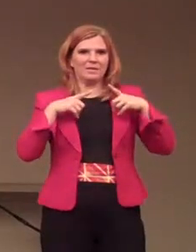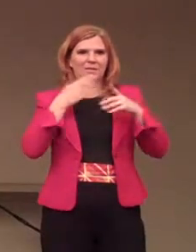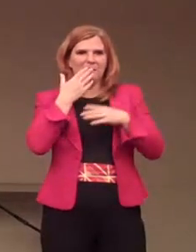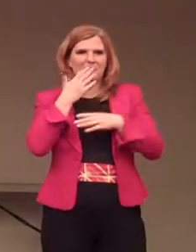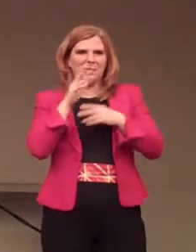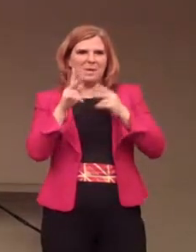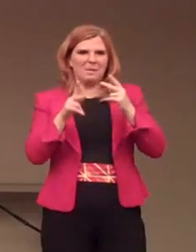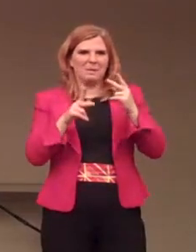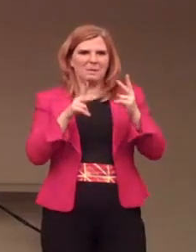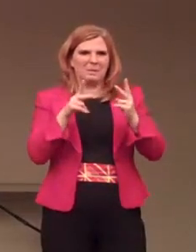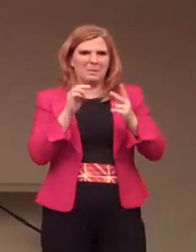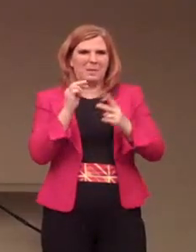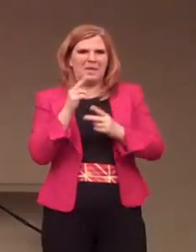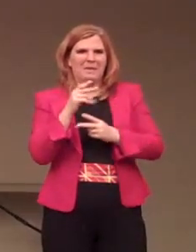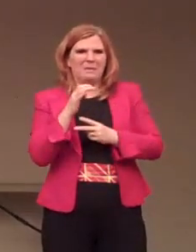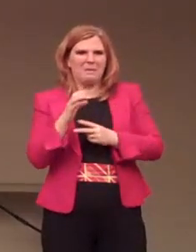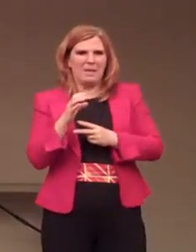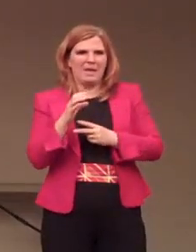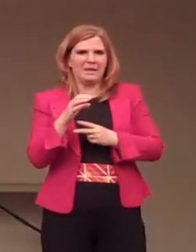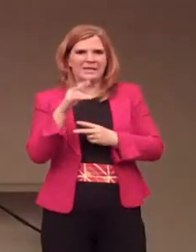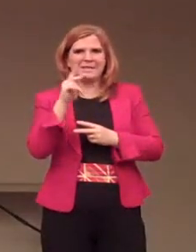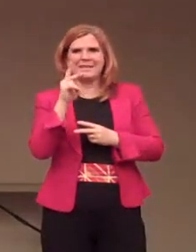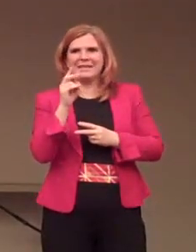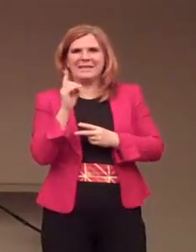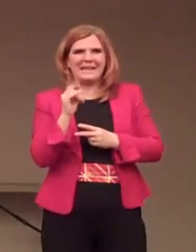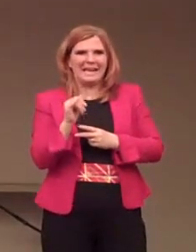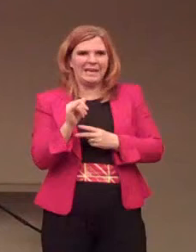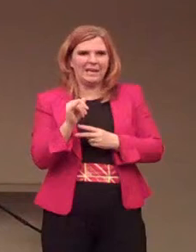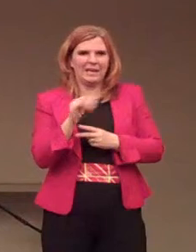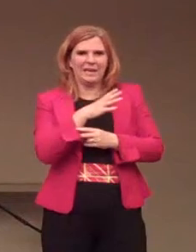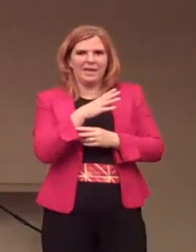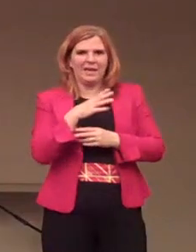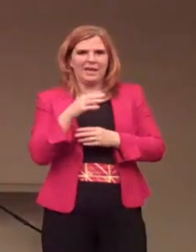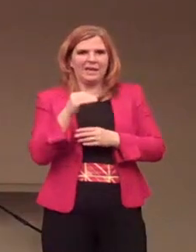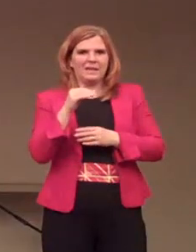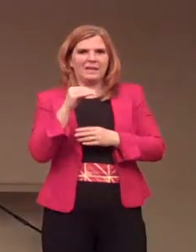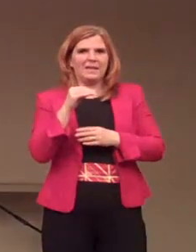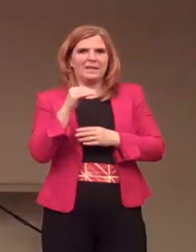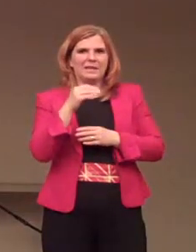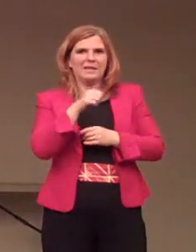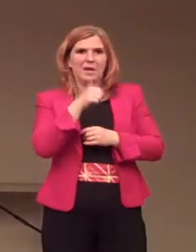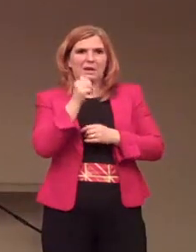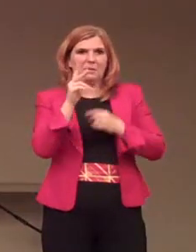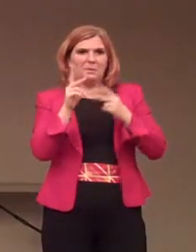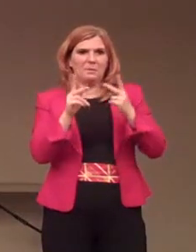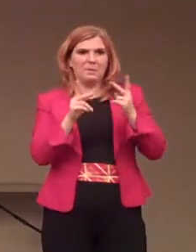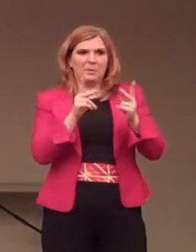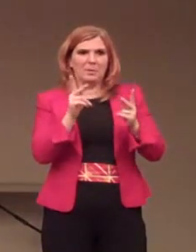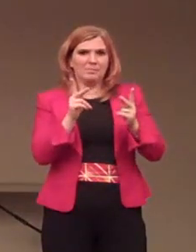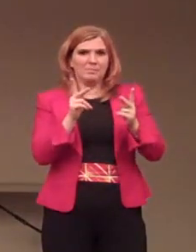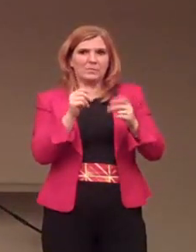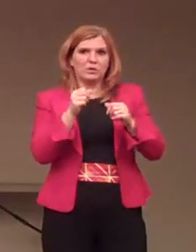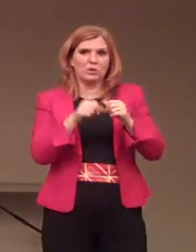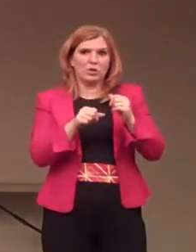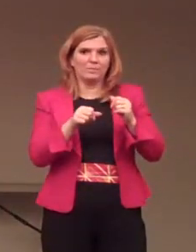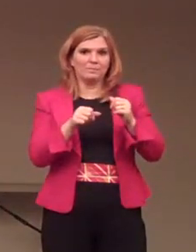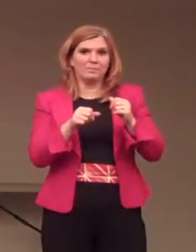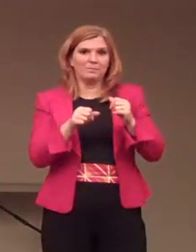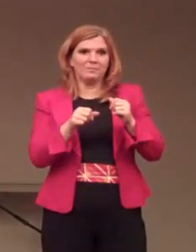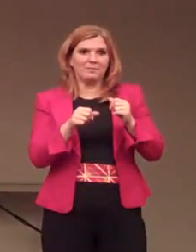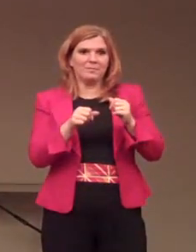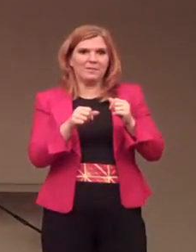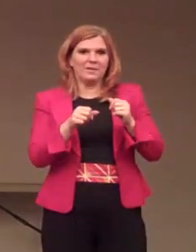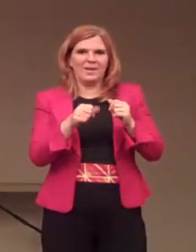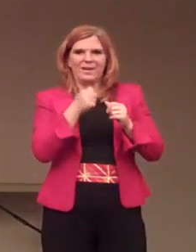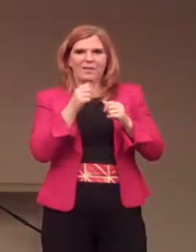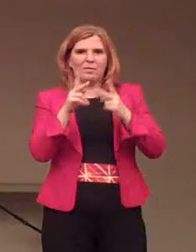and the Mannix and the Finnities and the Kennetys and the Lindens and the O'Flahertys. Sorry. And a